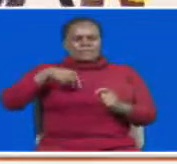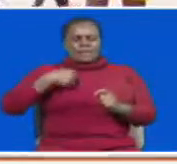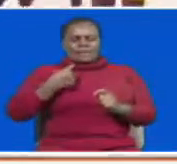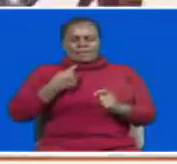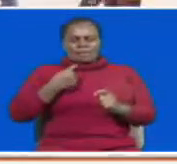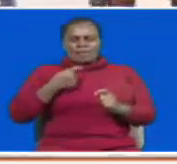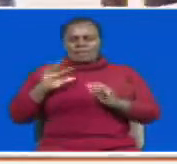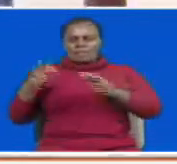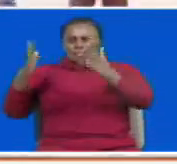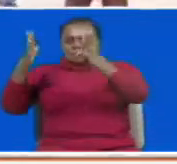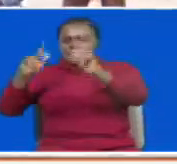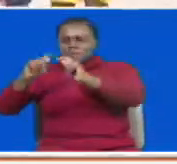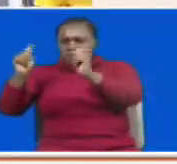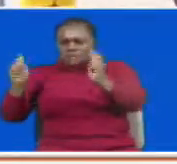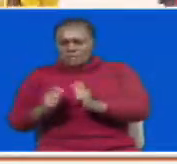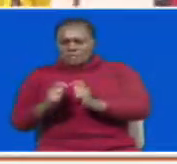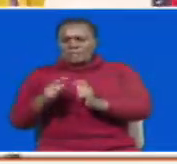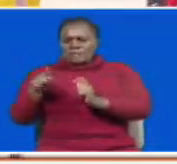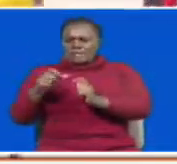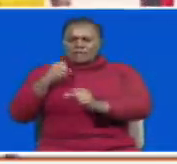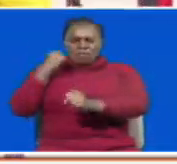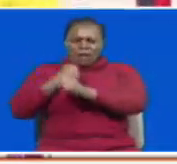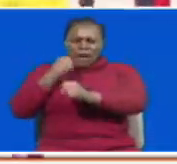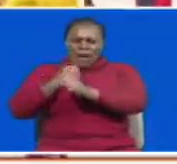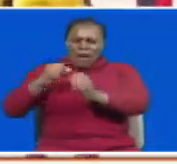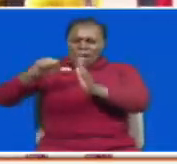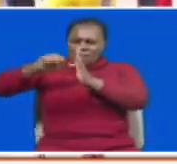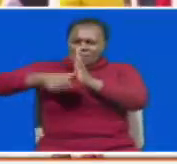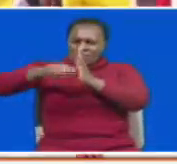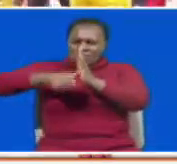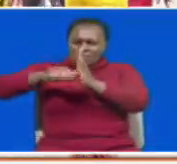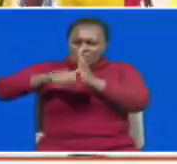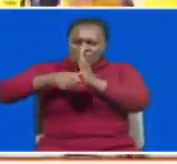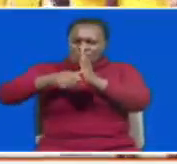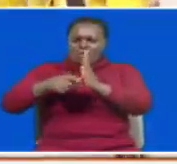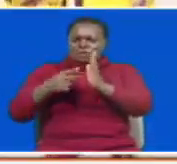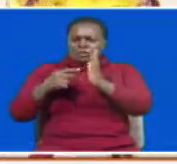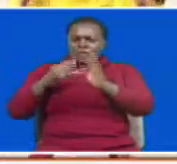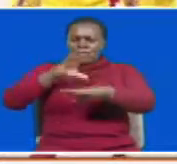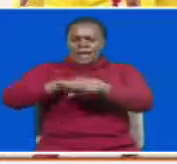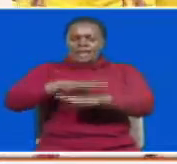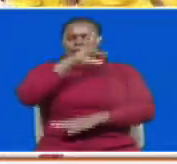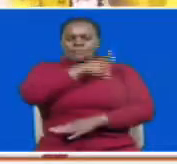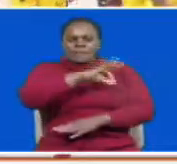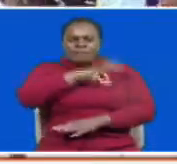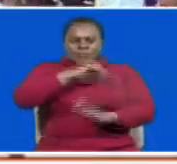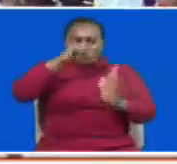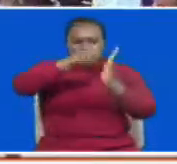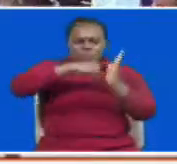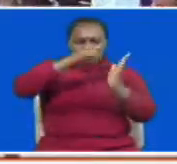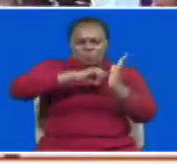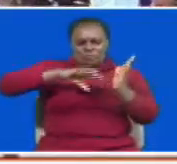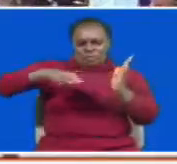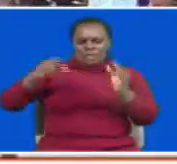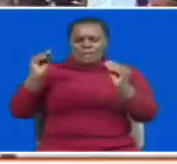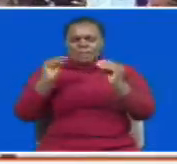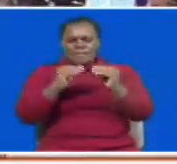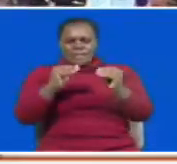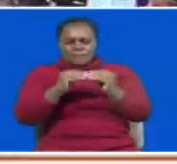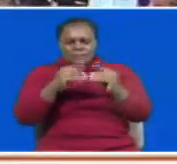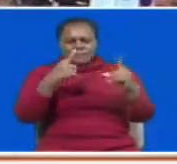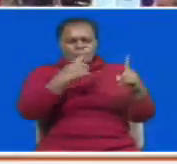tunarudisha pongezi kwa team pia wamejituma vyema. Na wameweza kurudisha matunda Makueni County. Tumecheza na